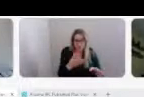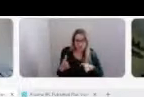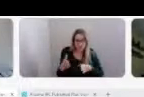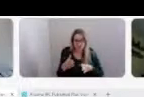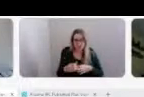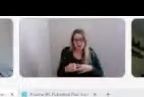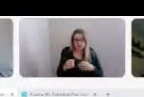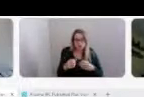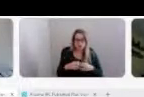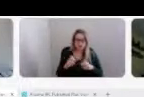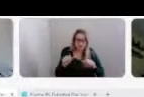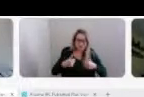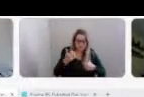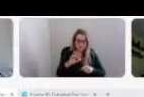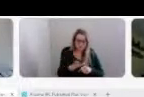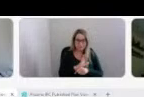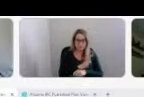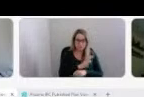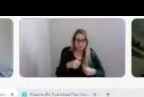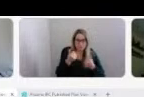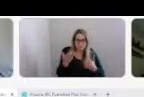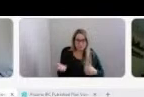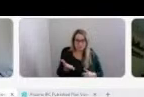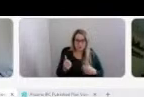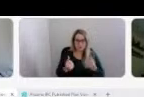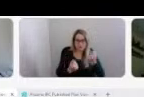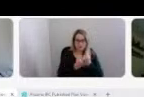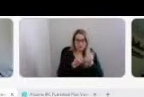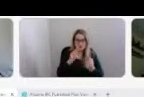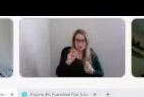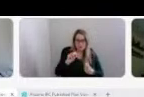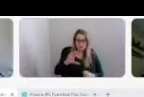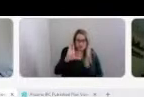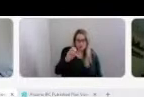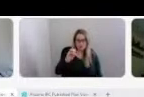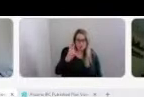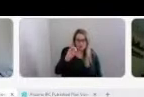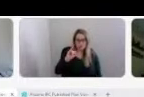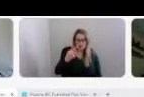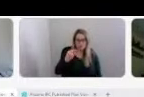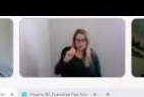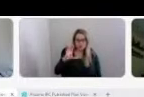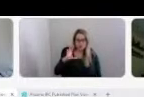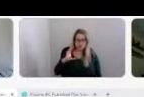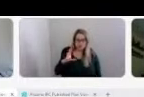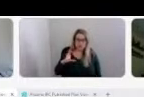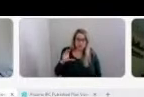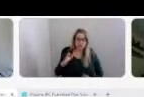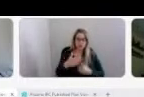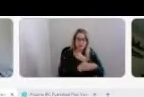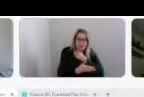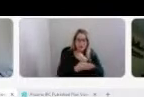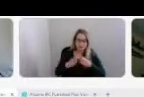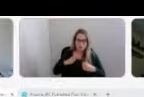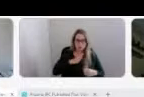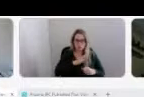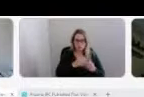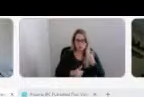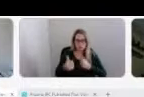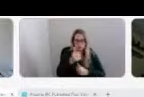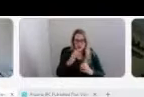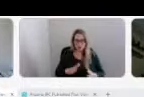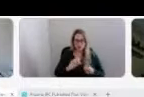life living here i support the map submitted by the coconino county board of supervisors that map is competitive